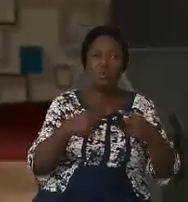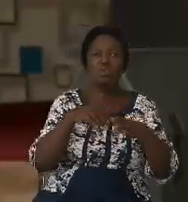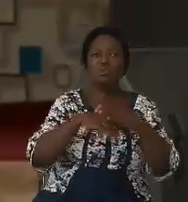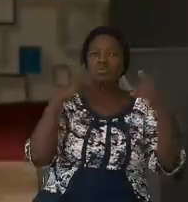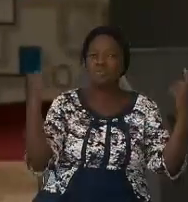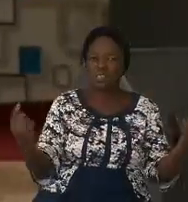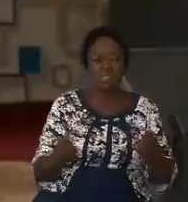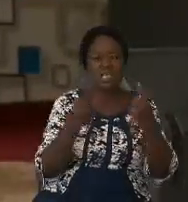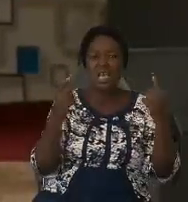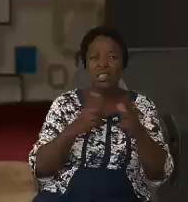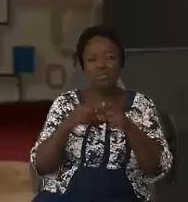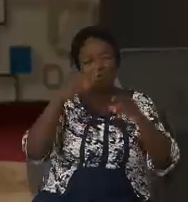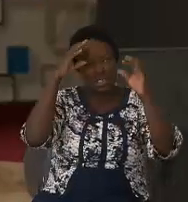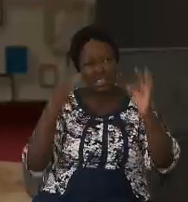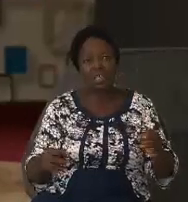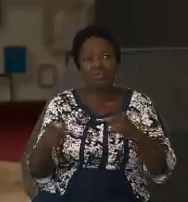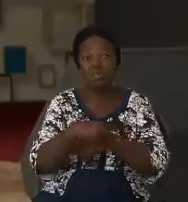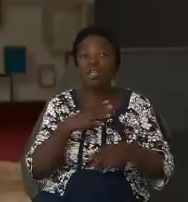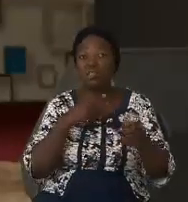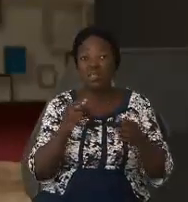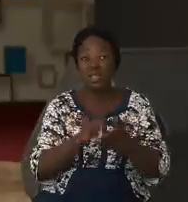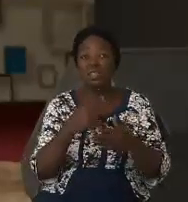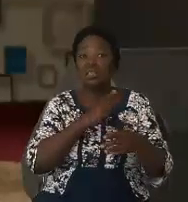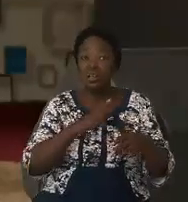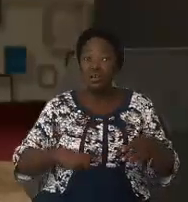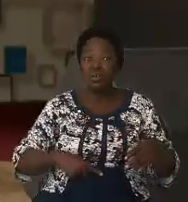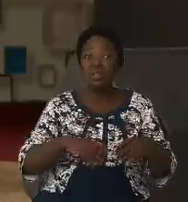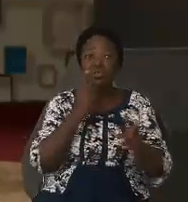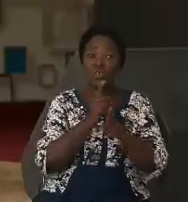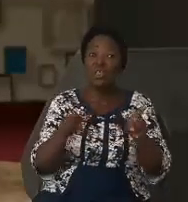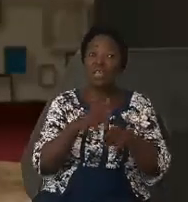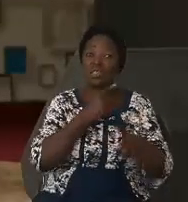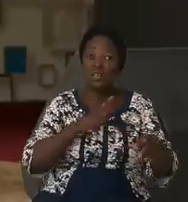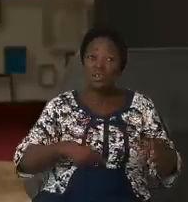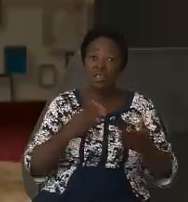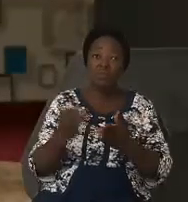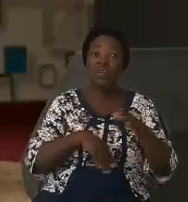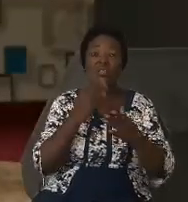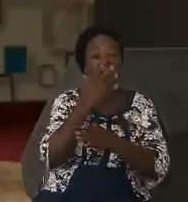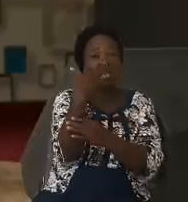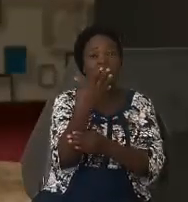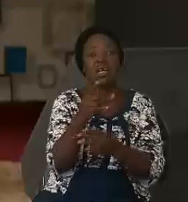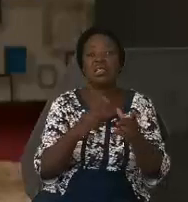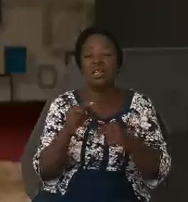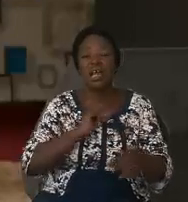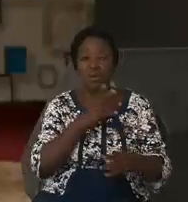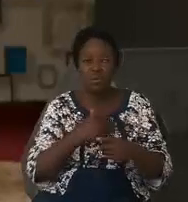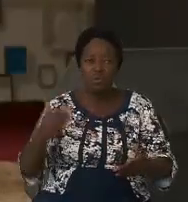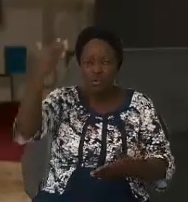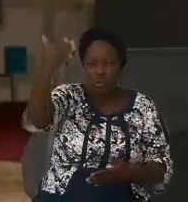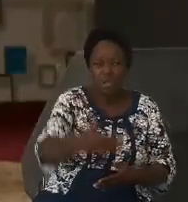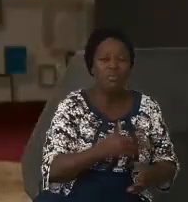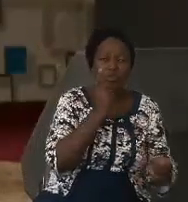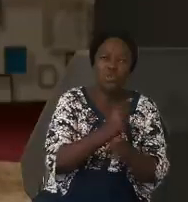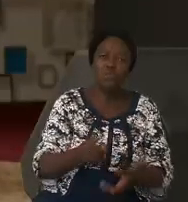in sin. You've wandered away in iniquity. And you're making up your mind as the Lord is stretching out his hand